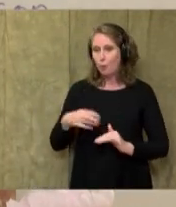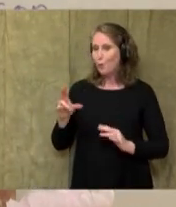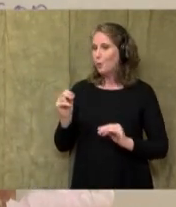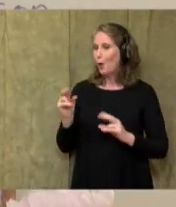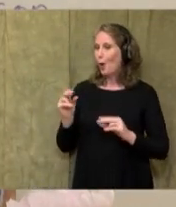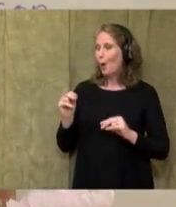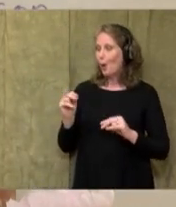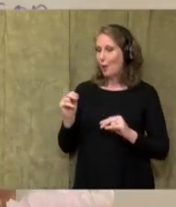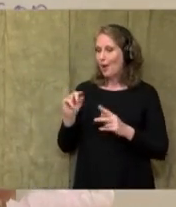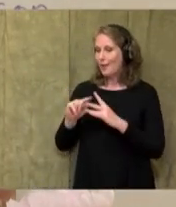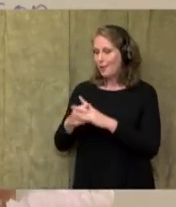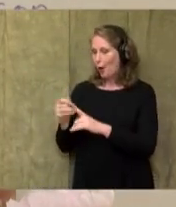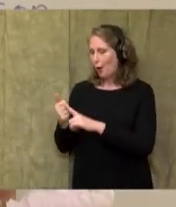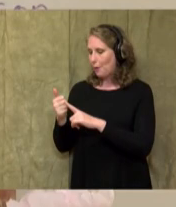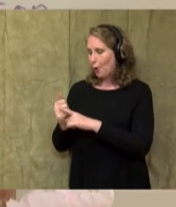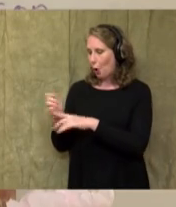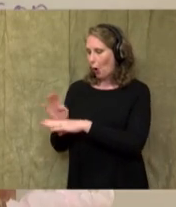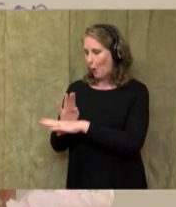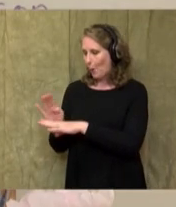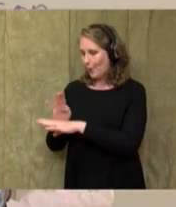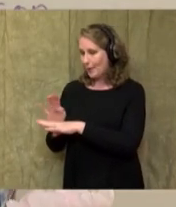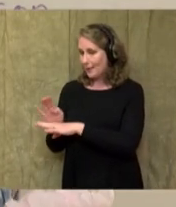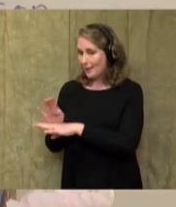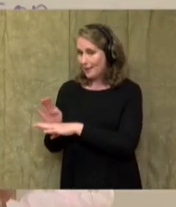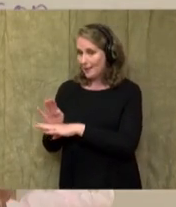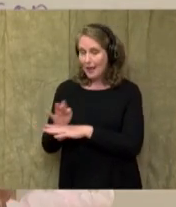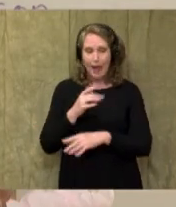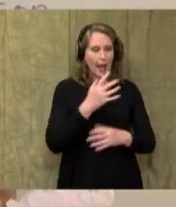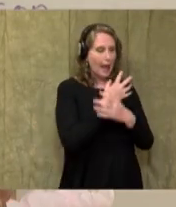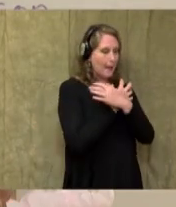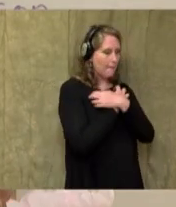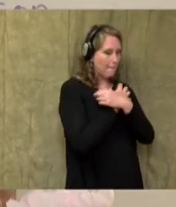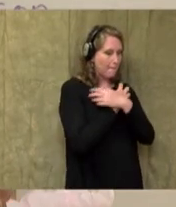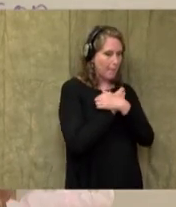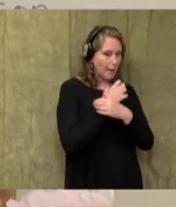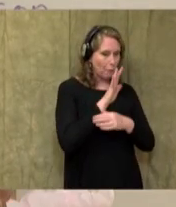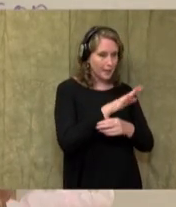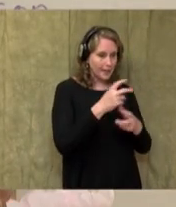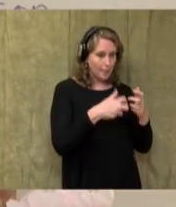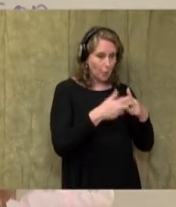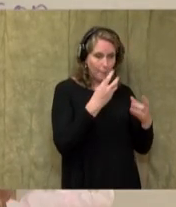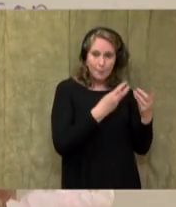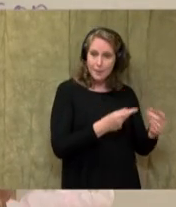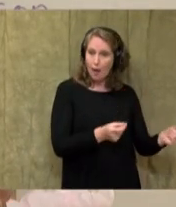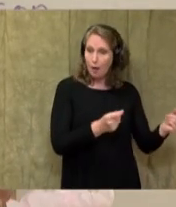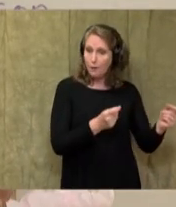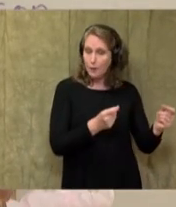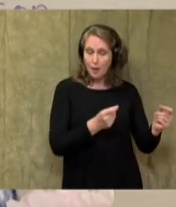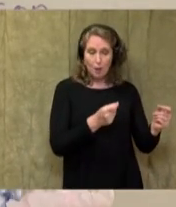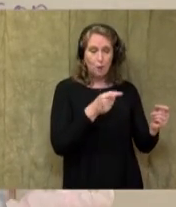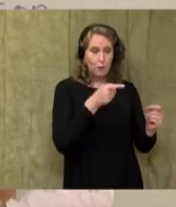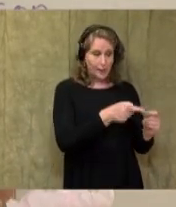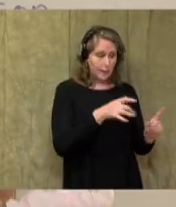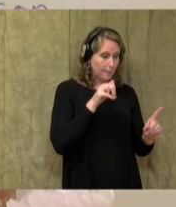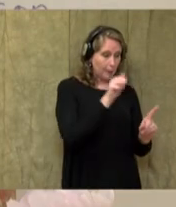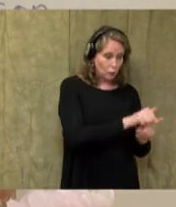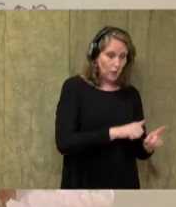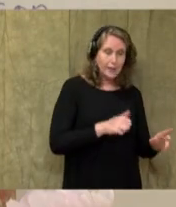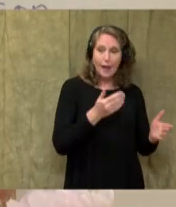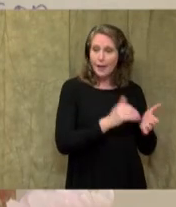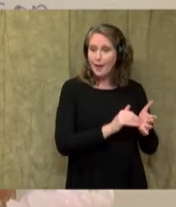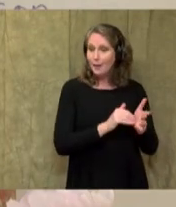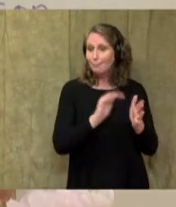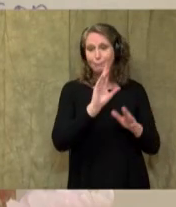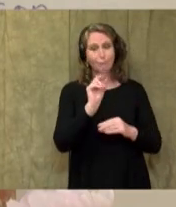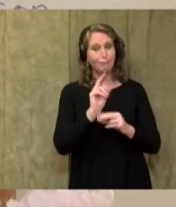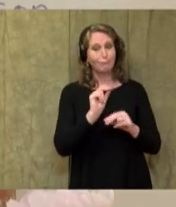stand. And did Bear's problem get solved? Was he gonna be tricked anymore? No, he said, never